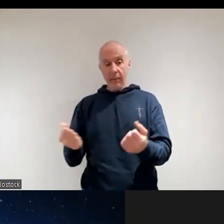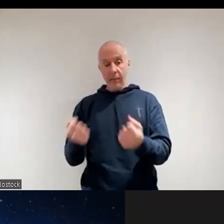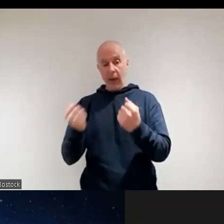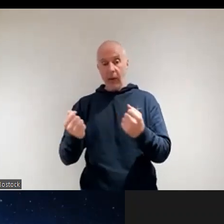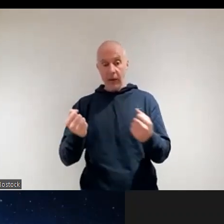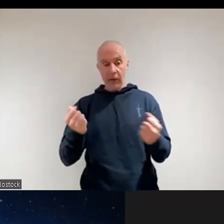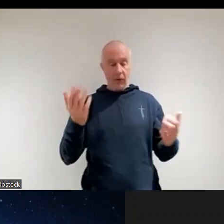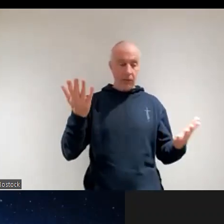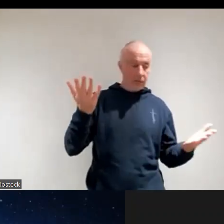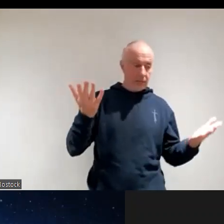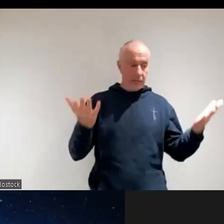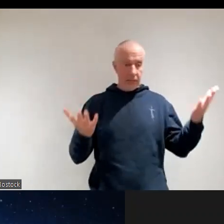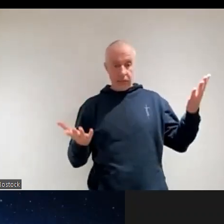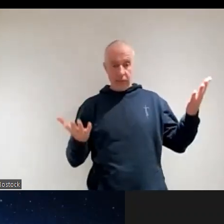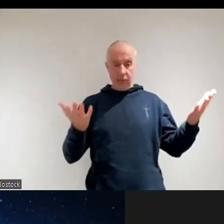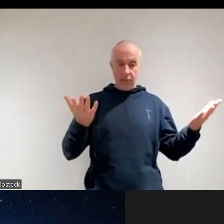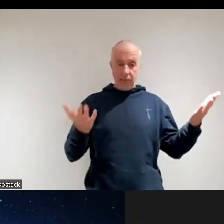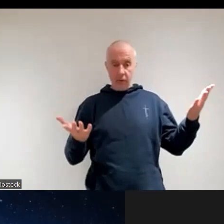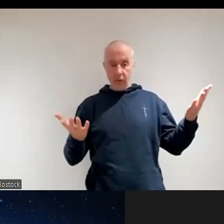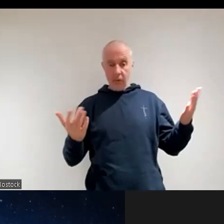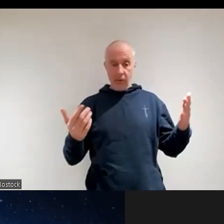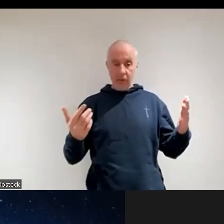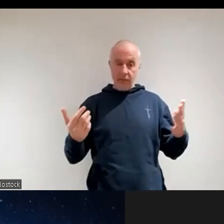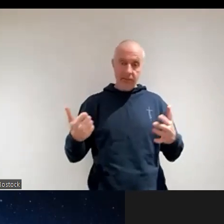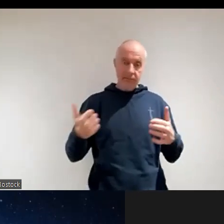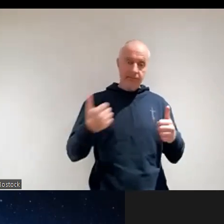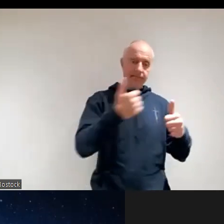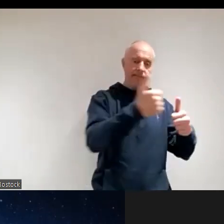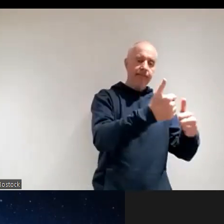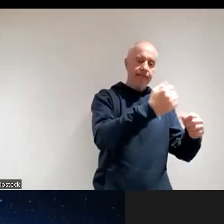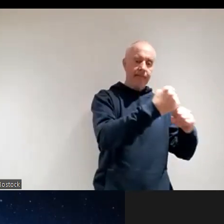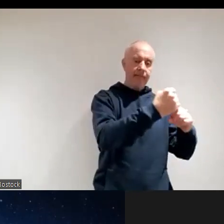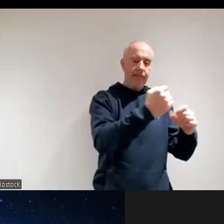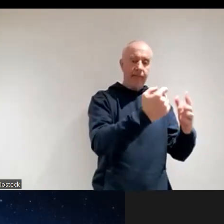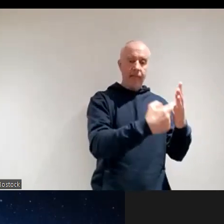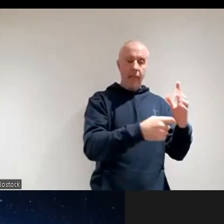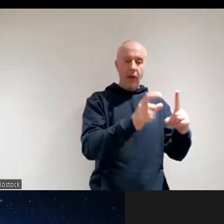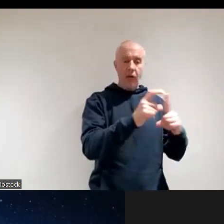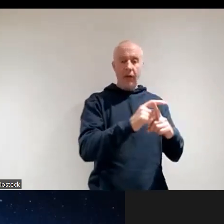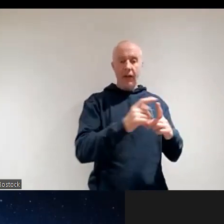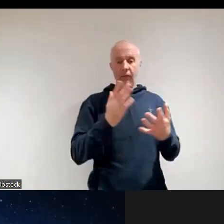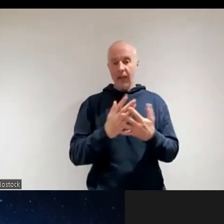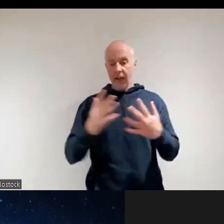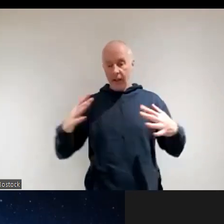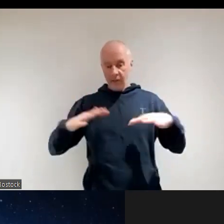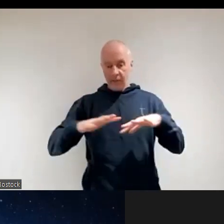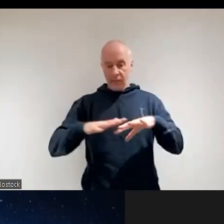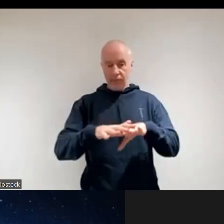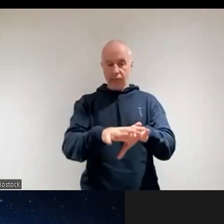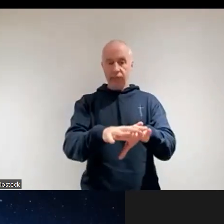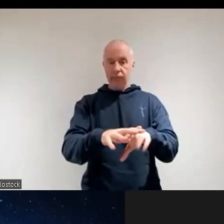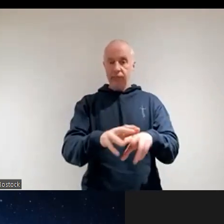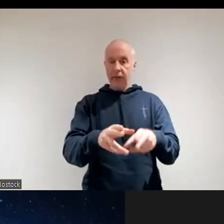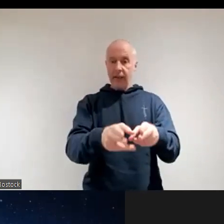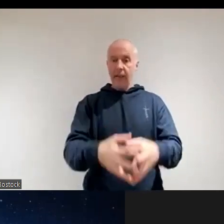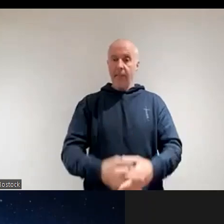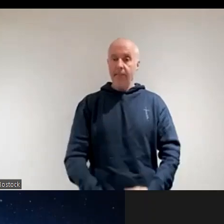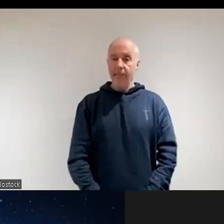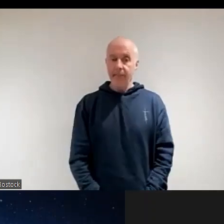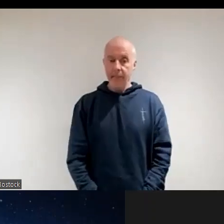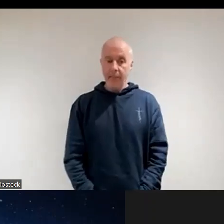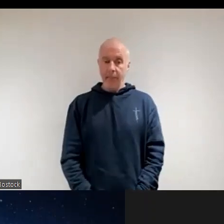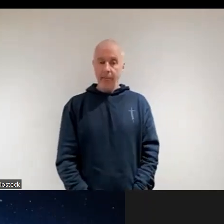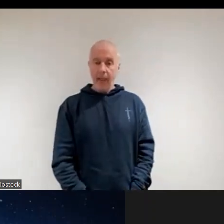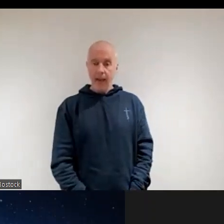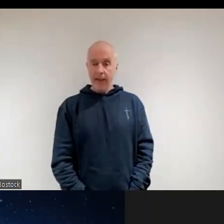grid, to help to support the grid. So all this is like a integrated system. Superb, thank you, Tony.